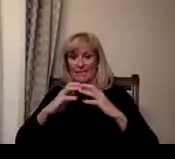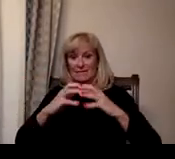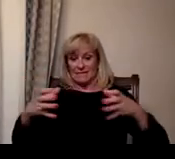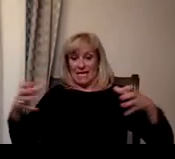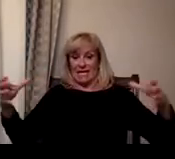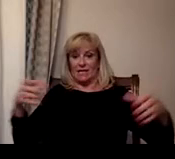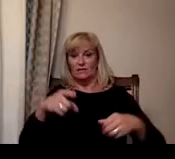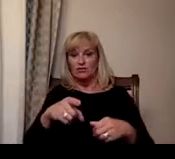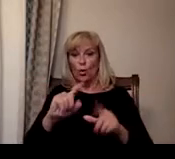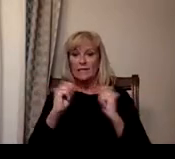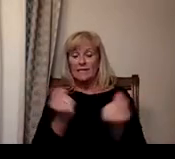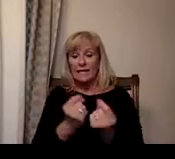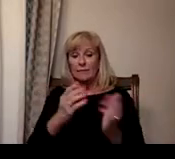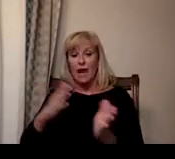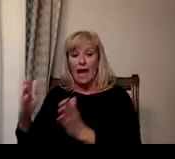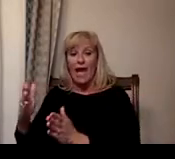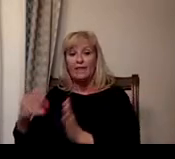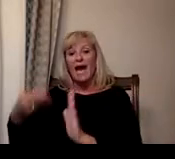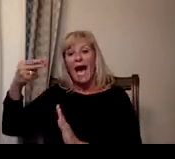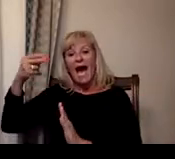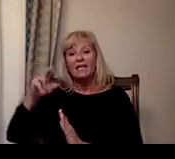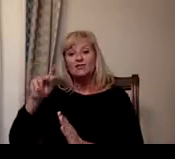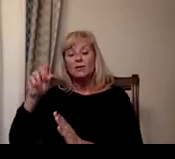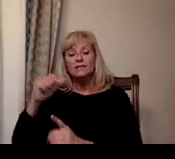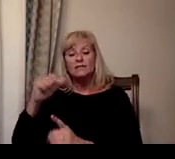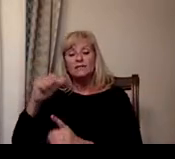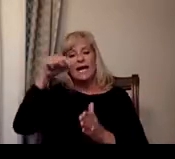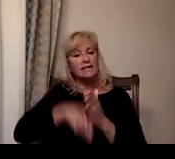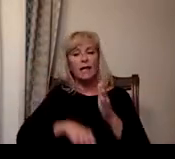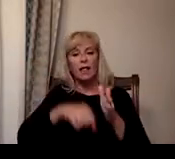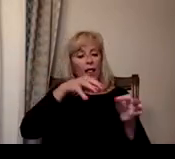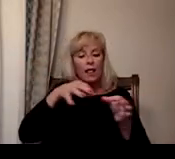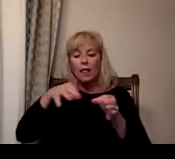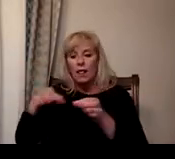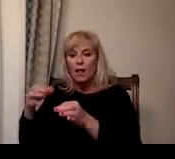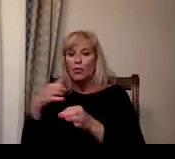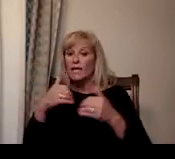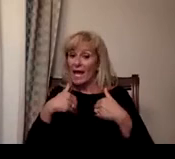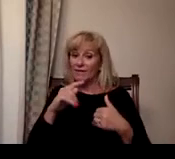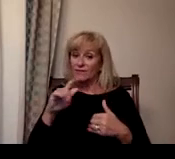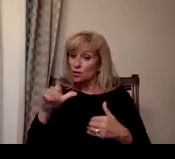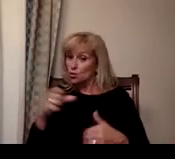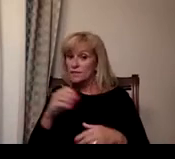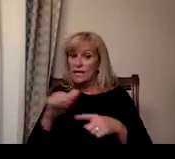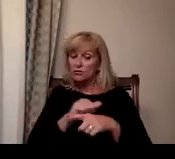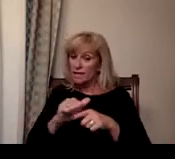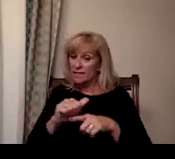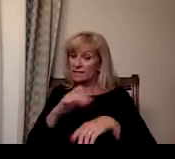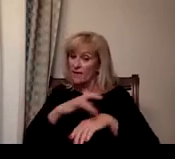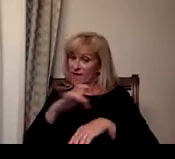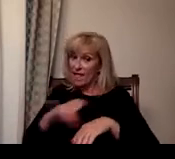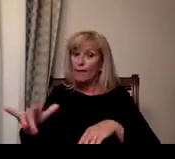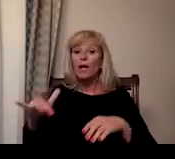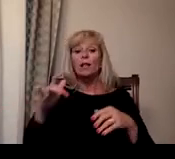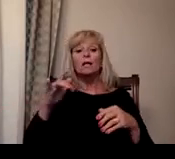ranks. I'm not going to go into detail about each of these components. We have tools and trainings that are specific